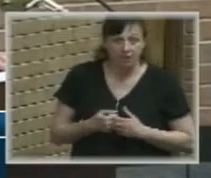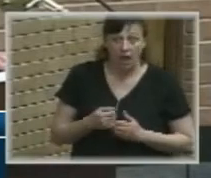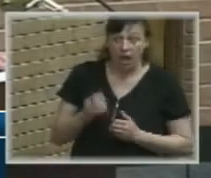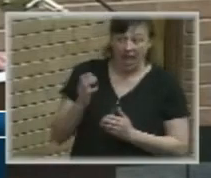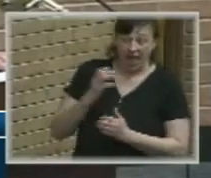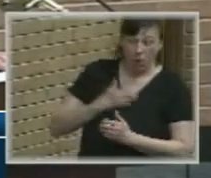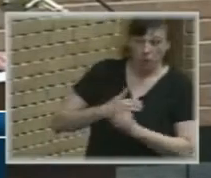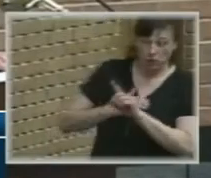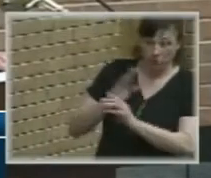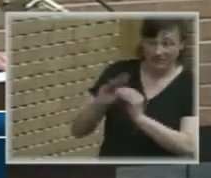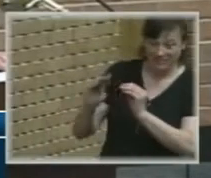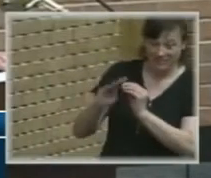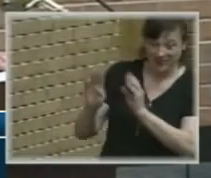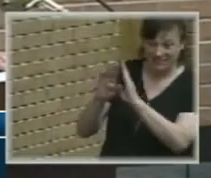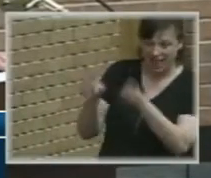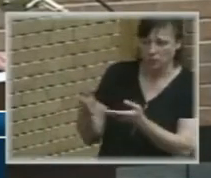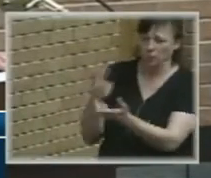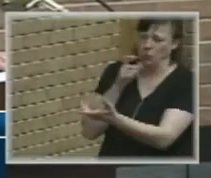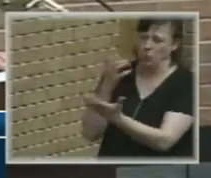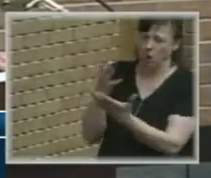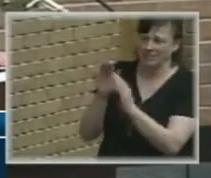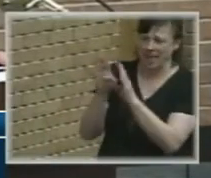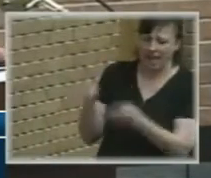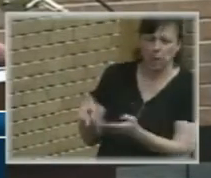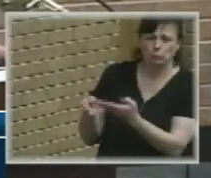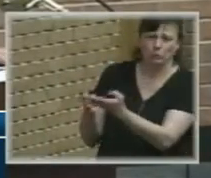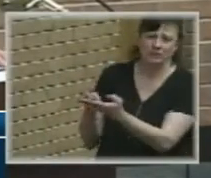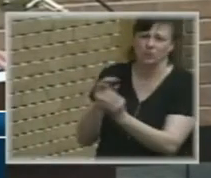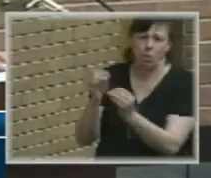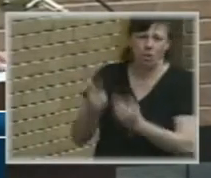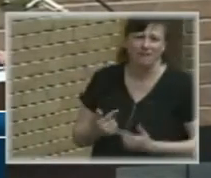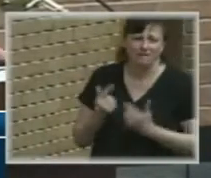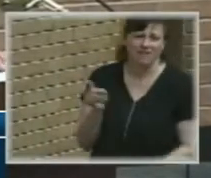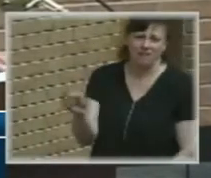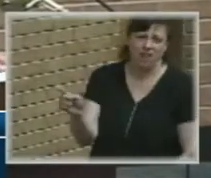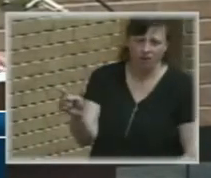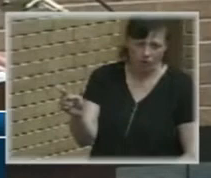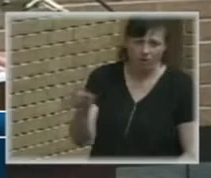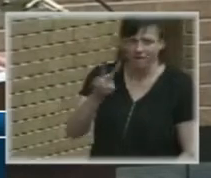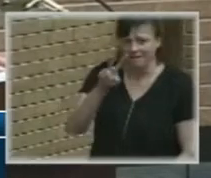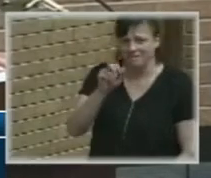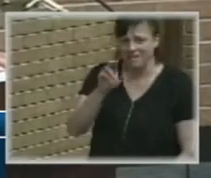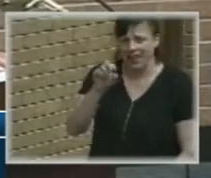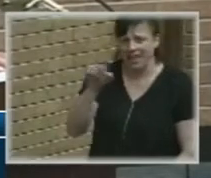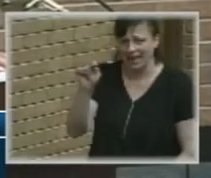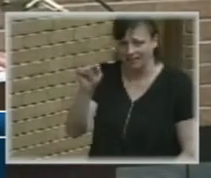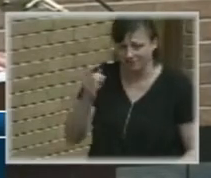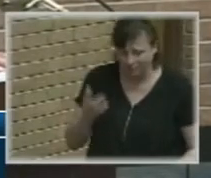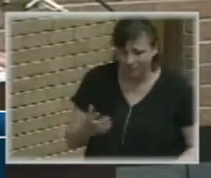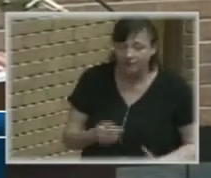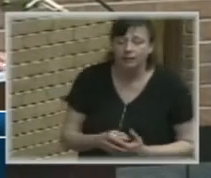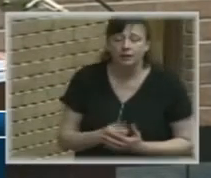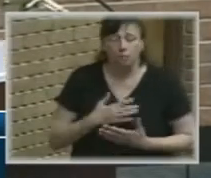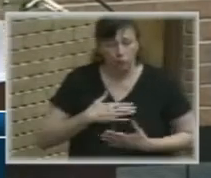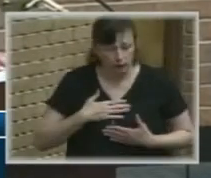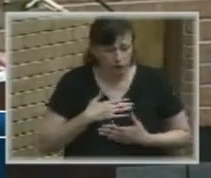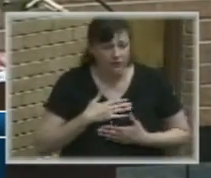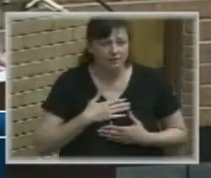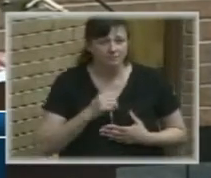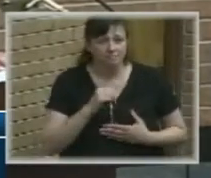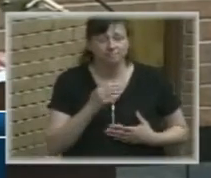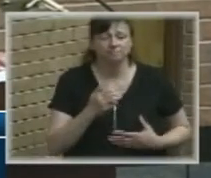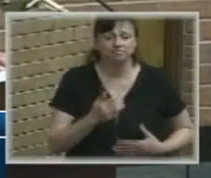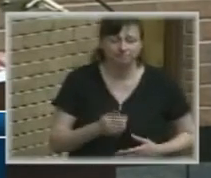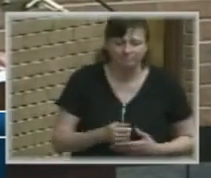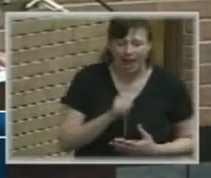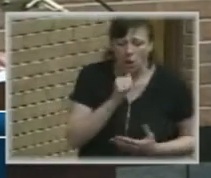be occupied. Who wants a vacant house on their block? But there's limits to what I know you can do, and I appreciate, I don't want to seem